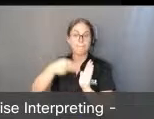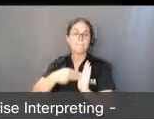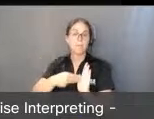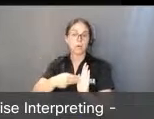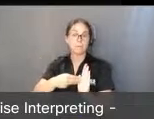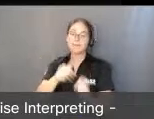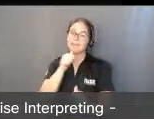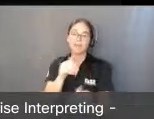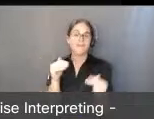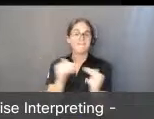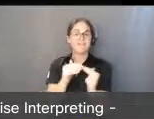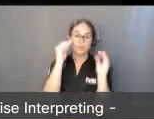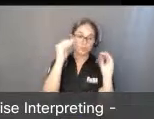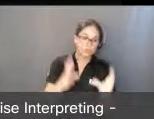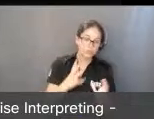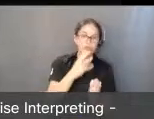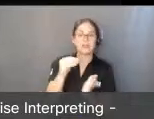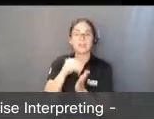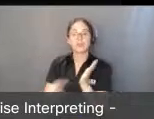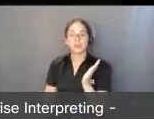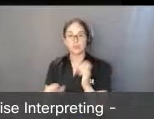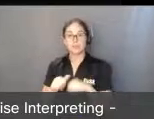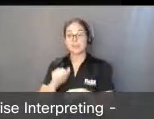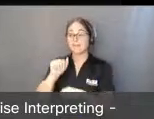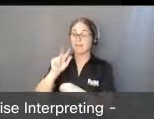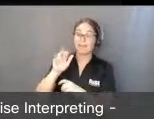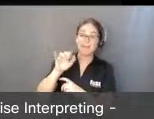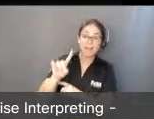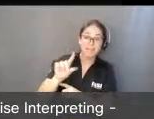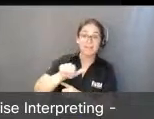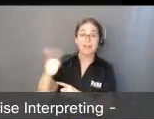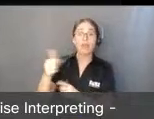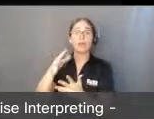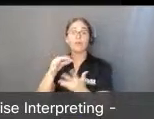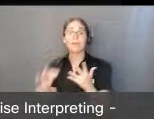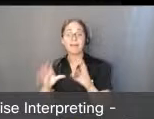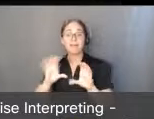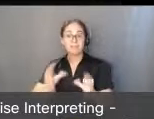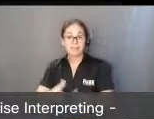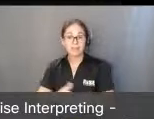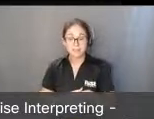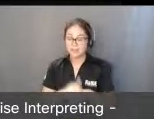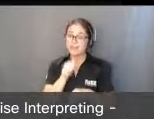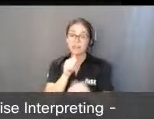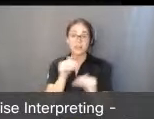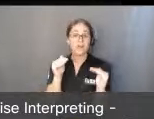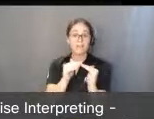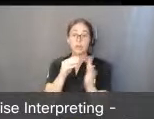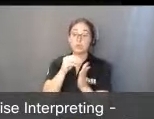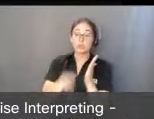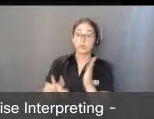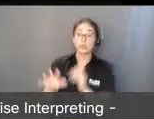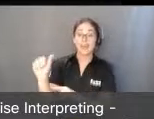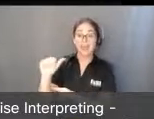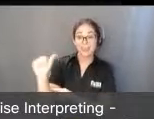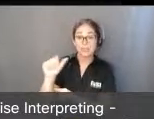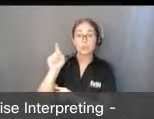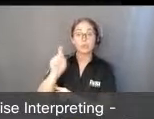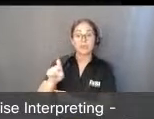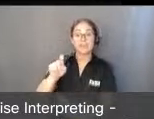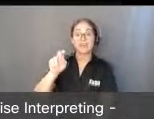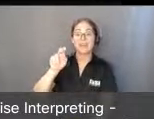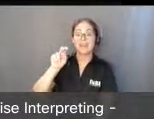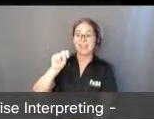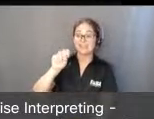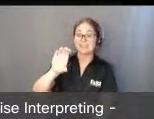and students, AP leadership, AVID, and other electives. It is also unfair to students, athletes who need the NCAA approved